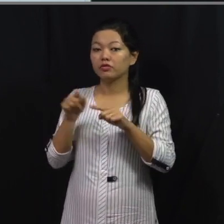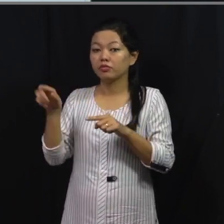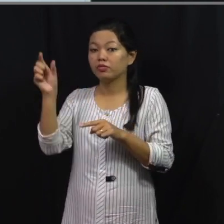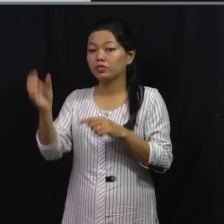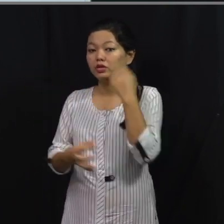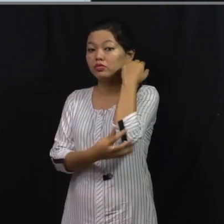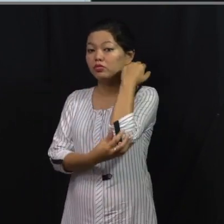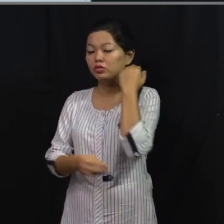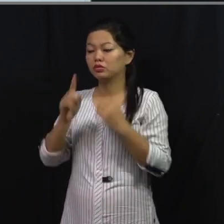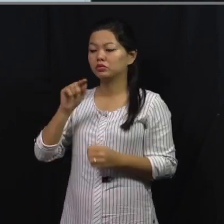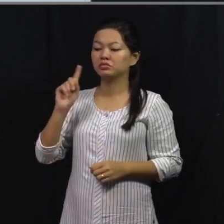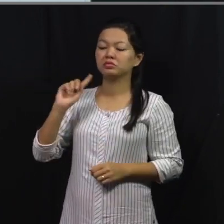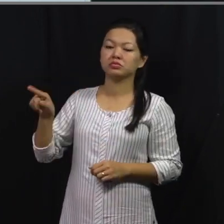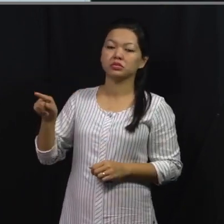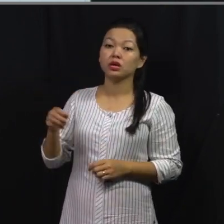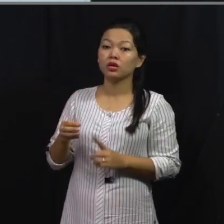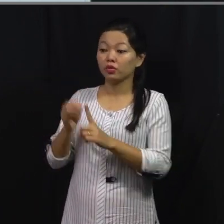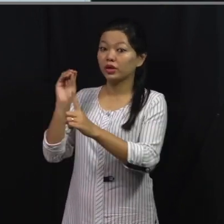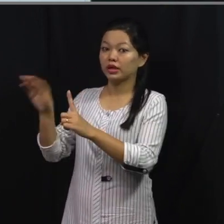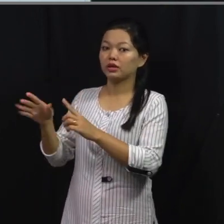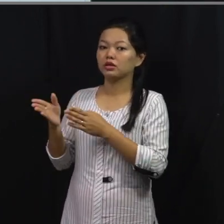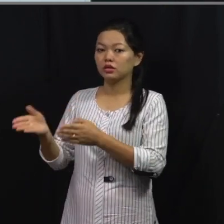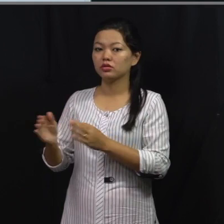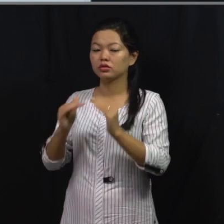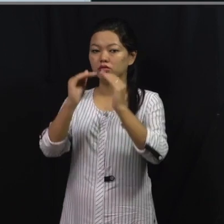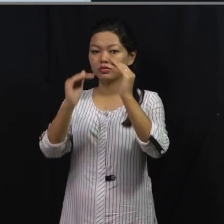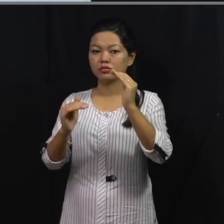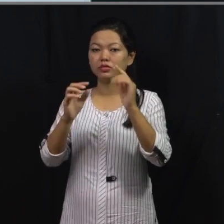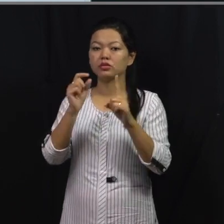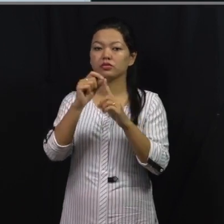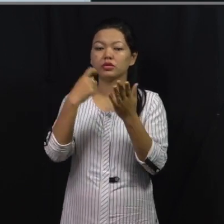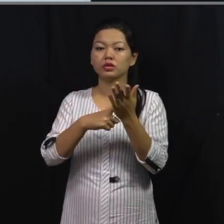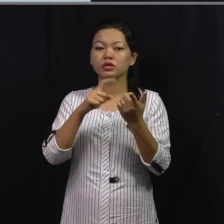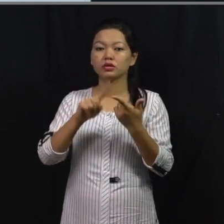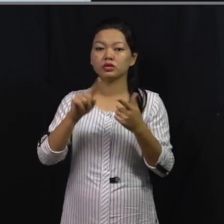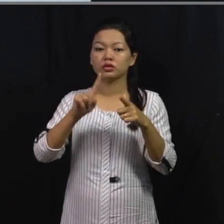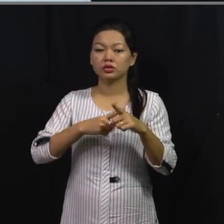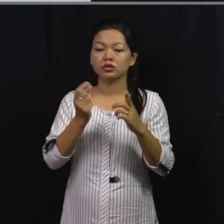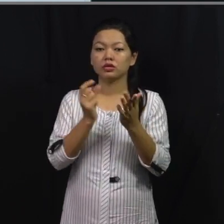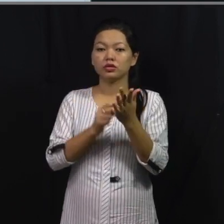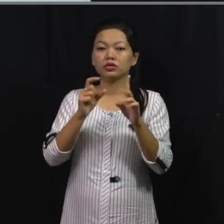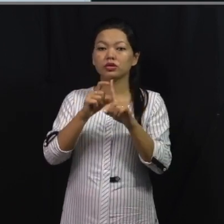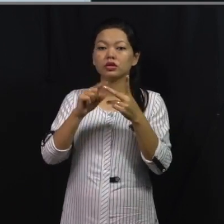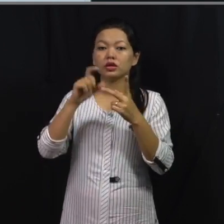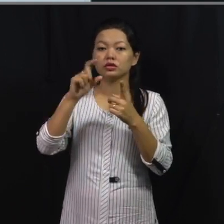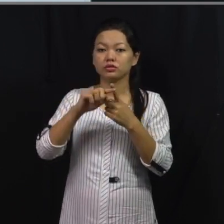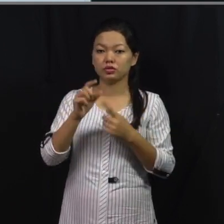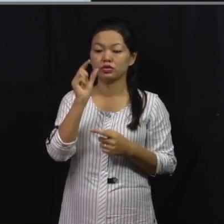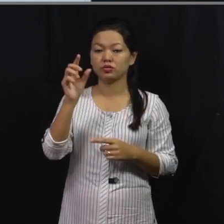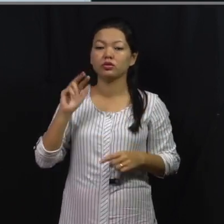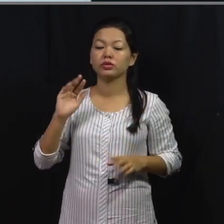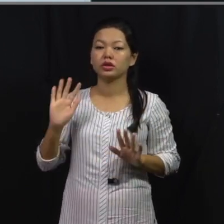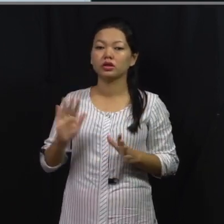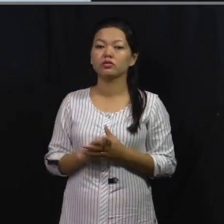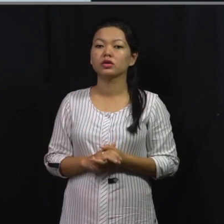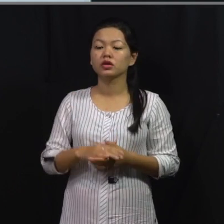okay, it's one of the pillar of Indian society, and also it is one of the unique feature of